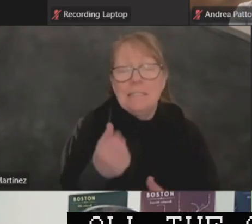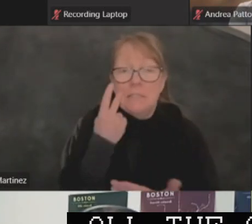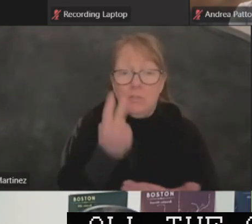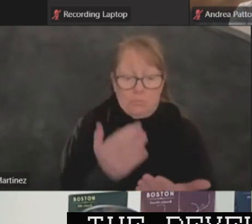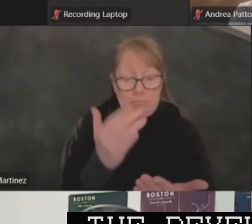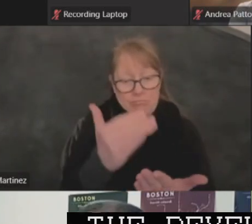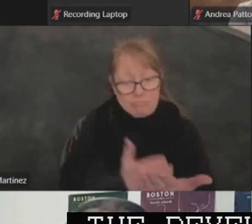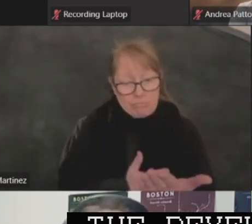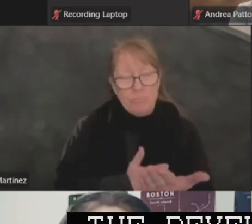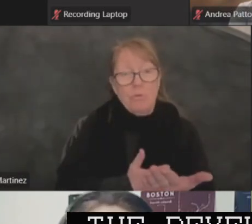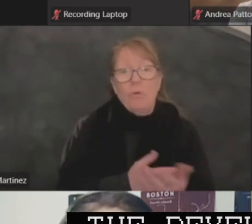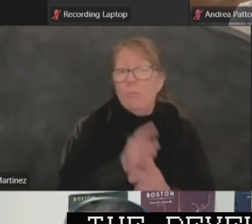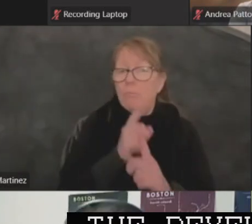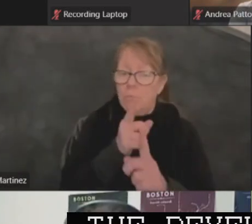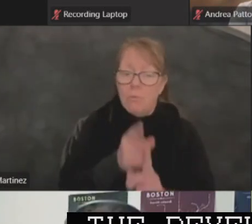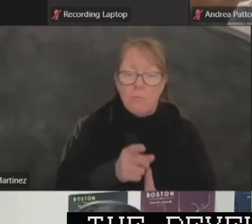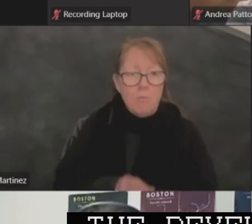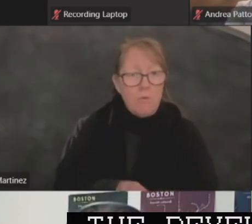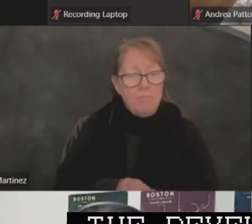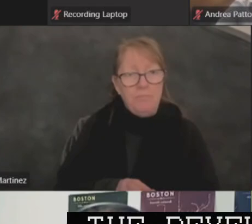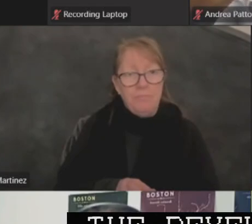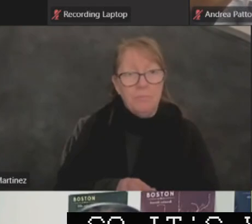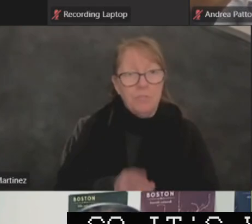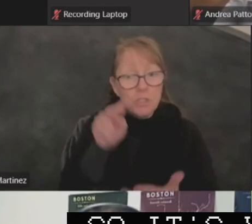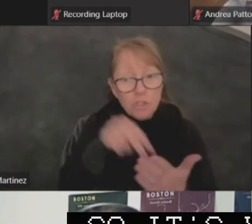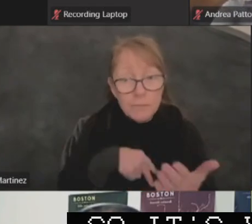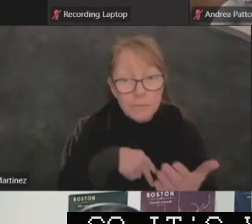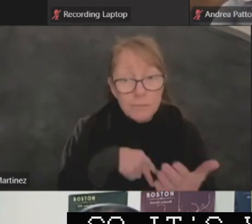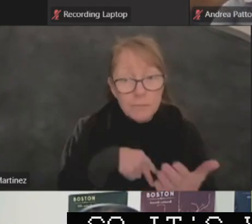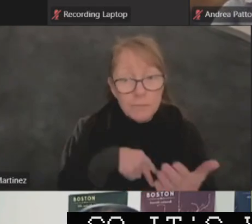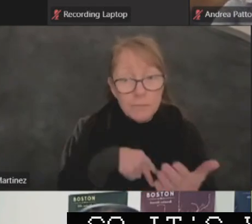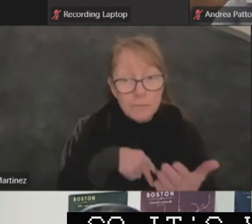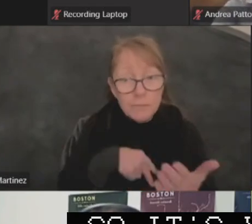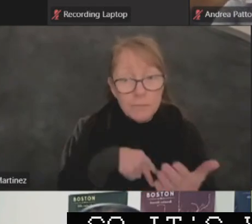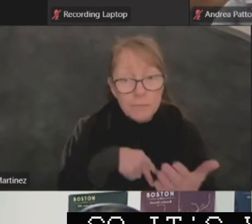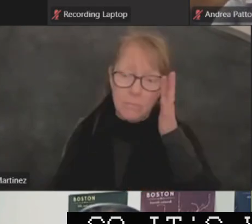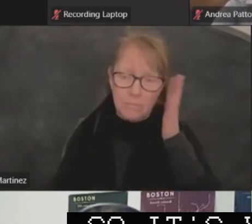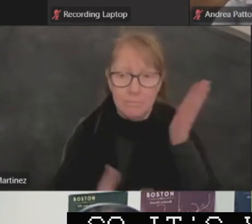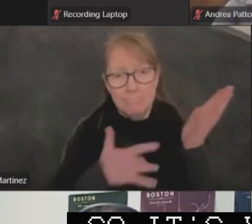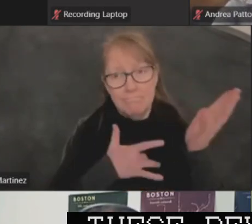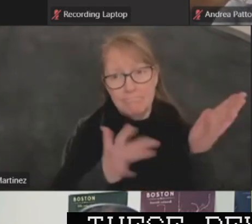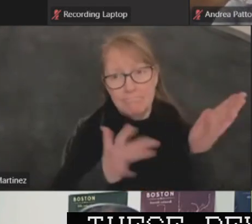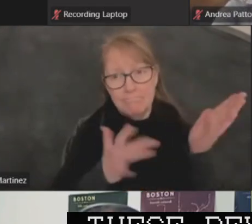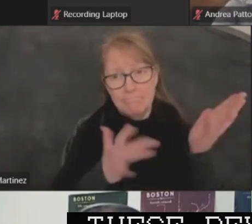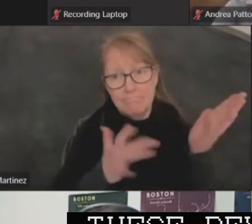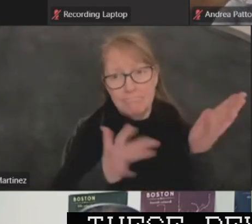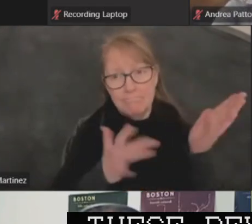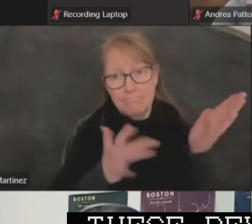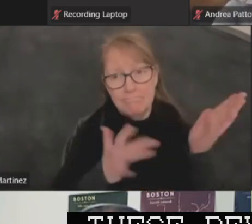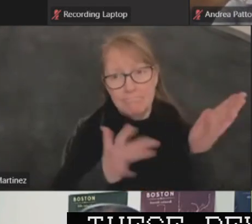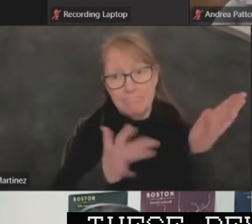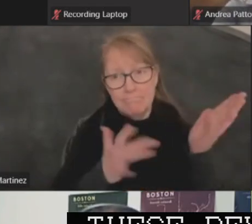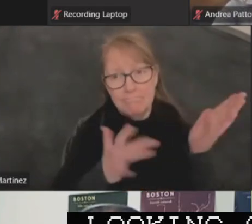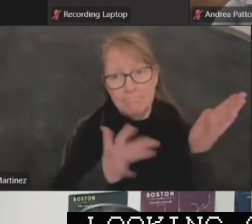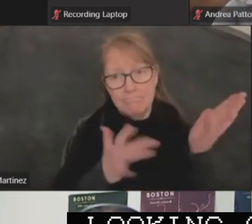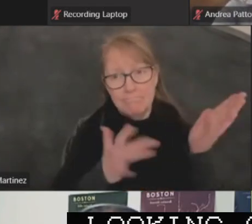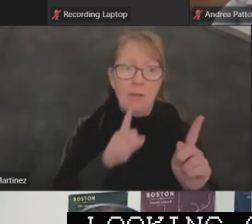quickly by just looking at the checklist, accessibility checklist. It's usually about 10 pages, but it's kind of check boxes